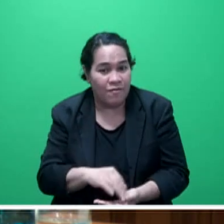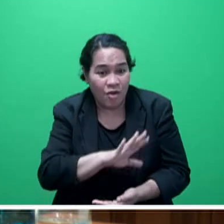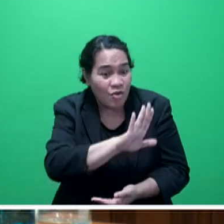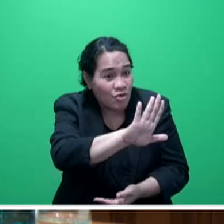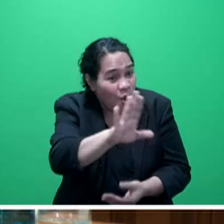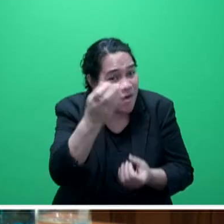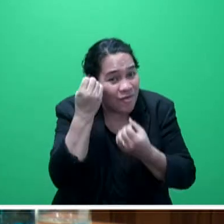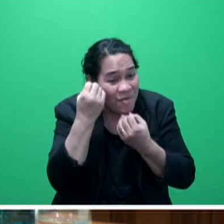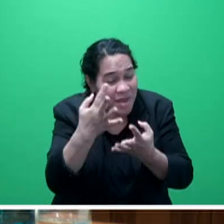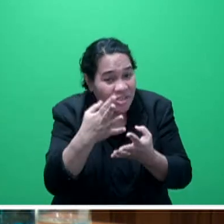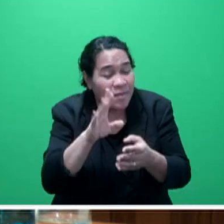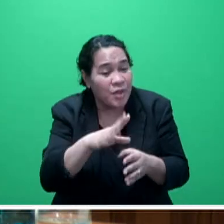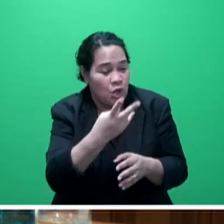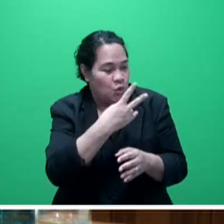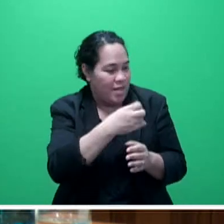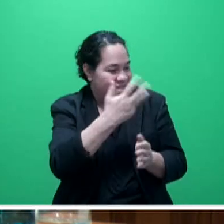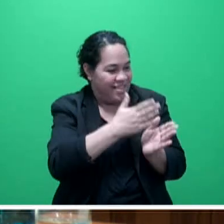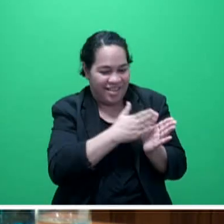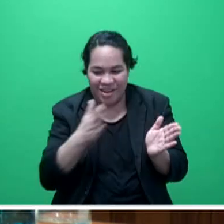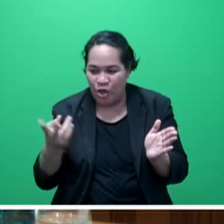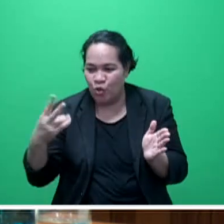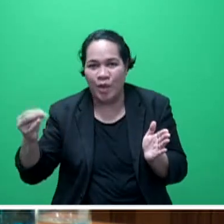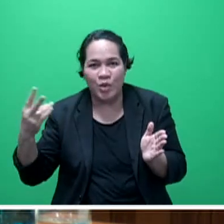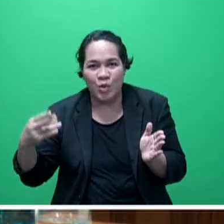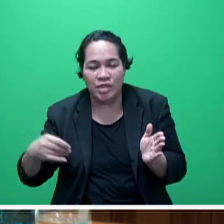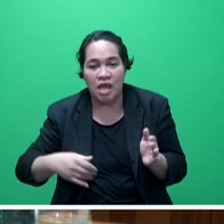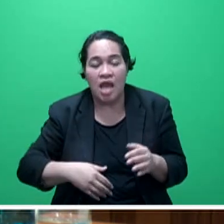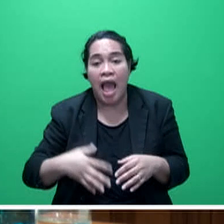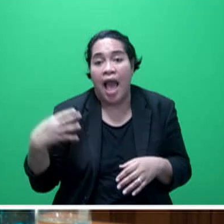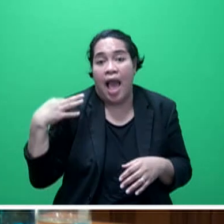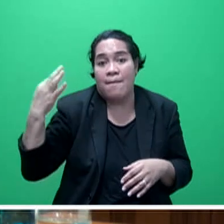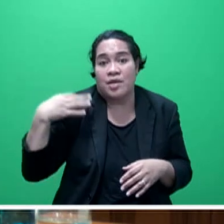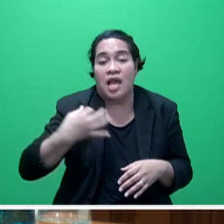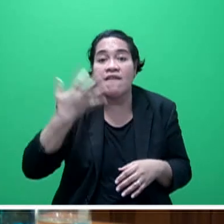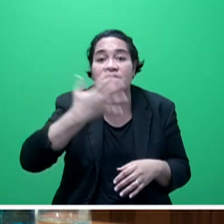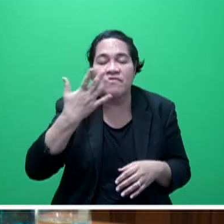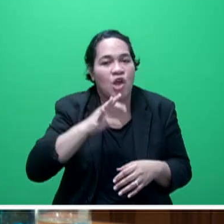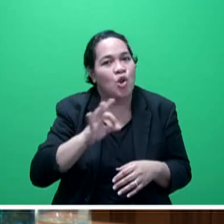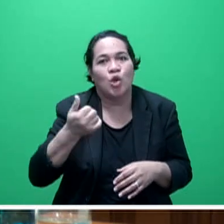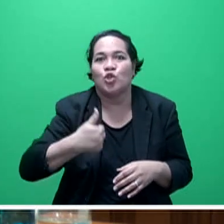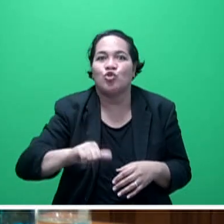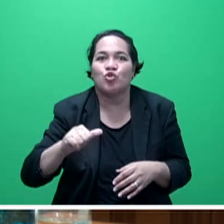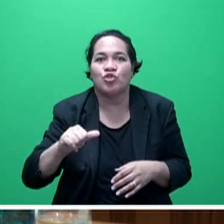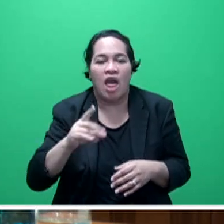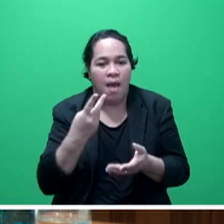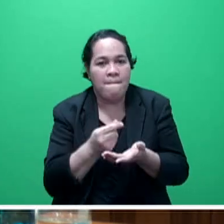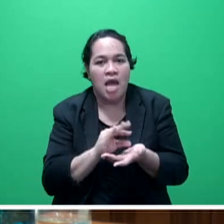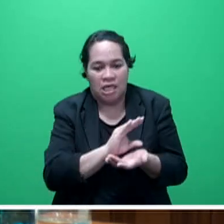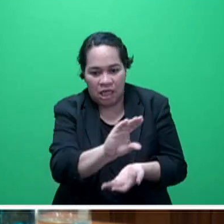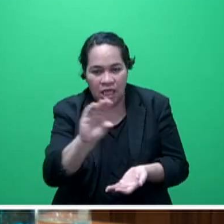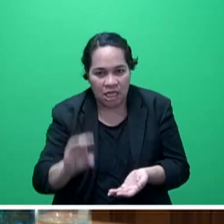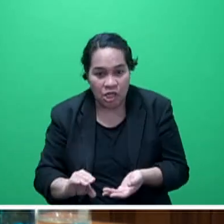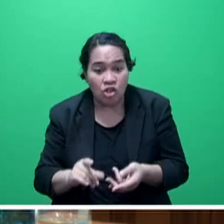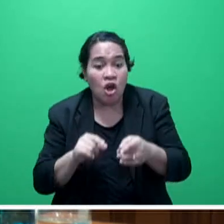in 2019-2020, 15 applicants did not use their grant, and that money was reimbursed by the